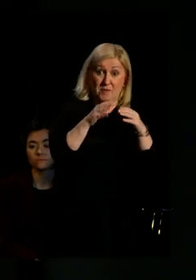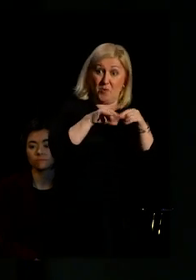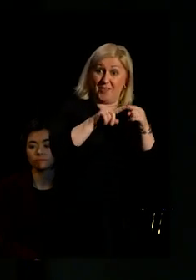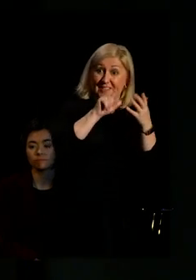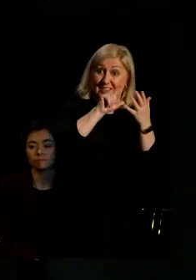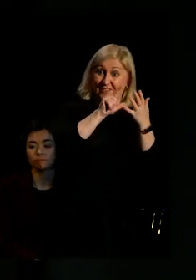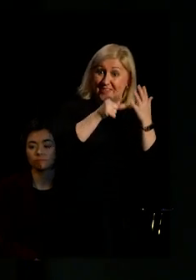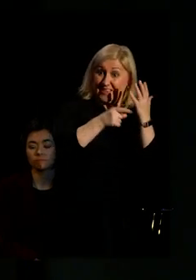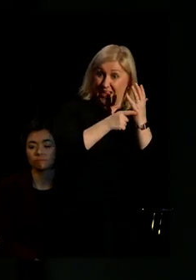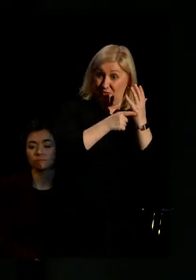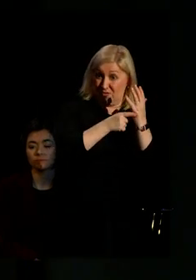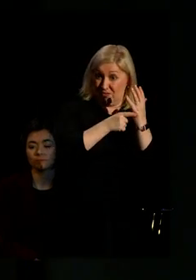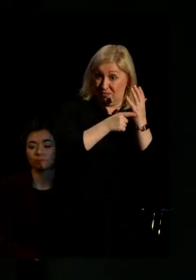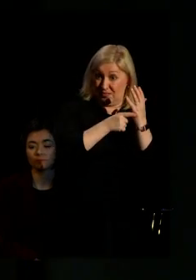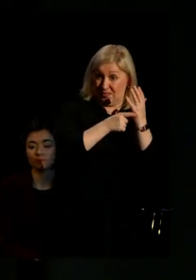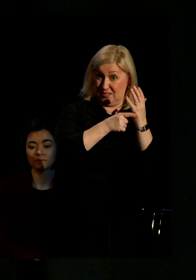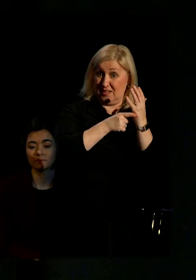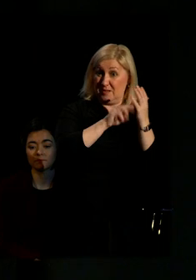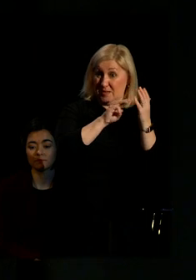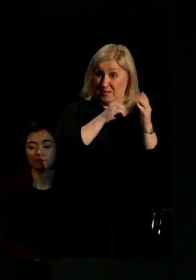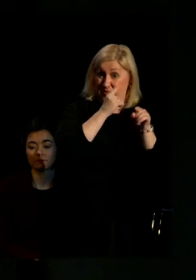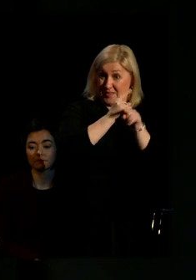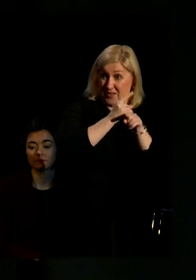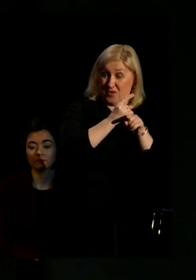461 of them were murdered in the Holocaust.